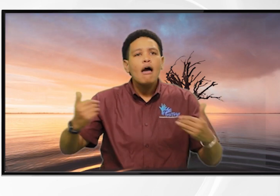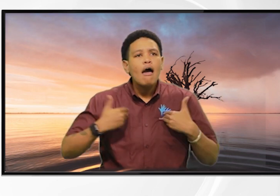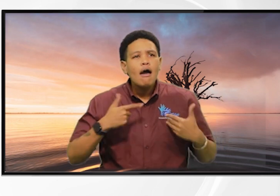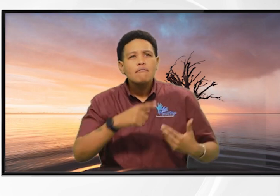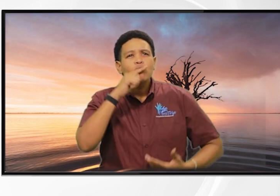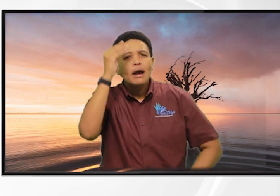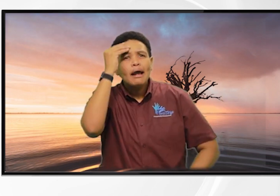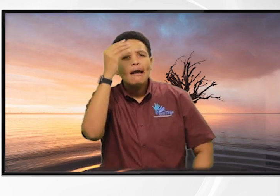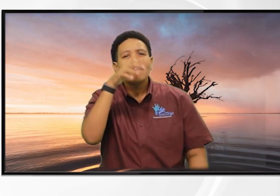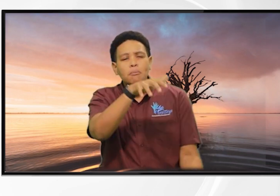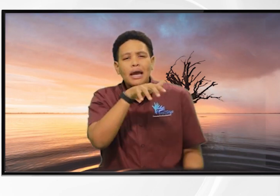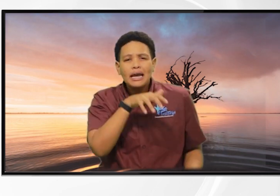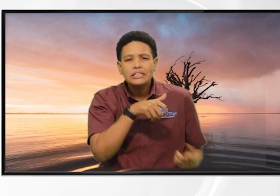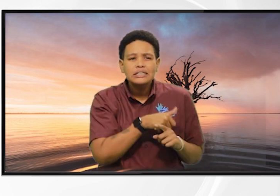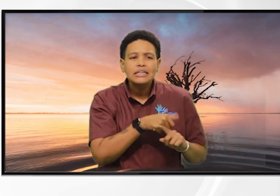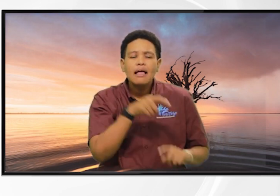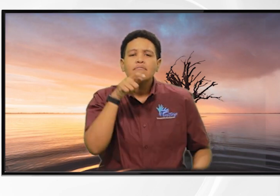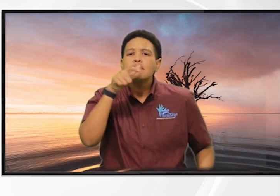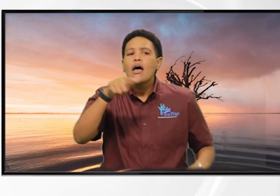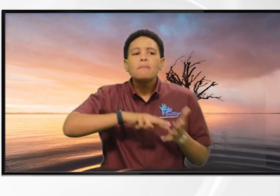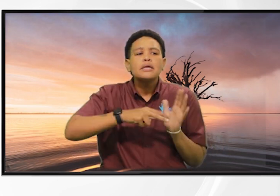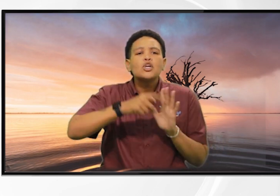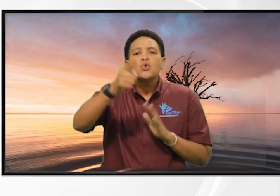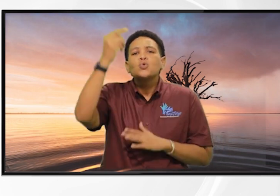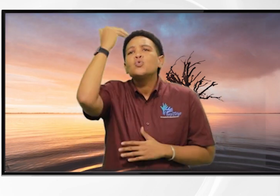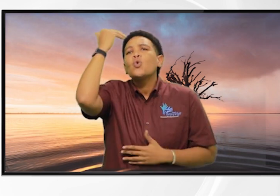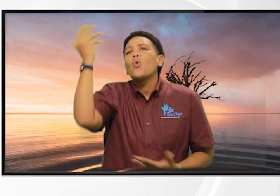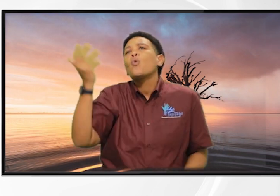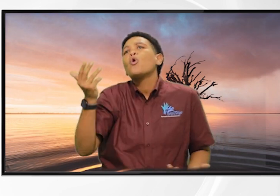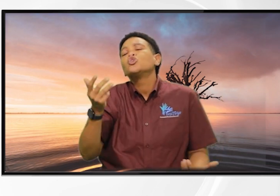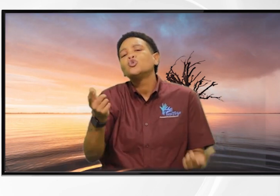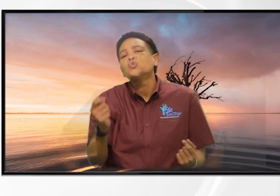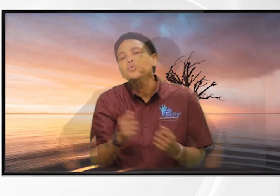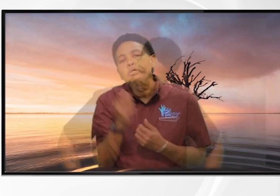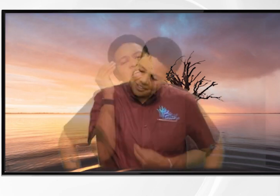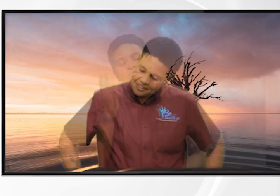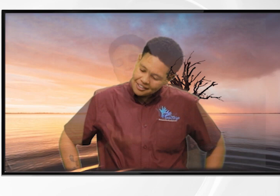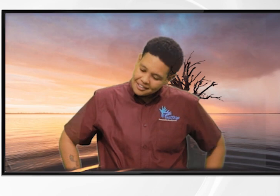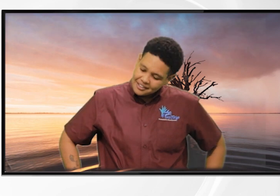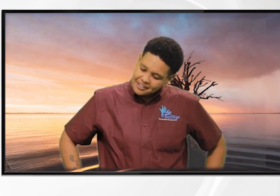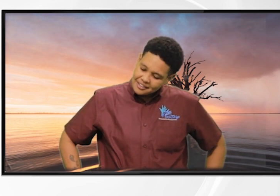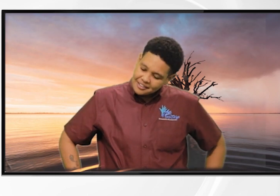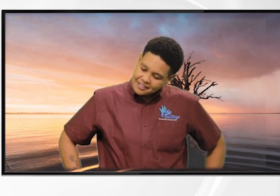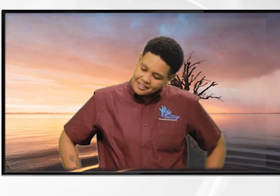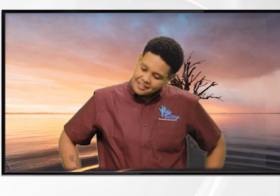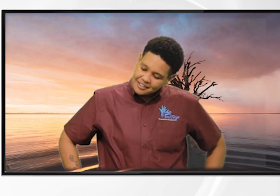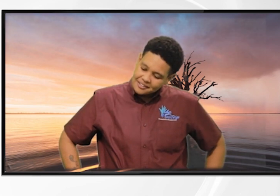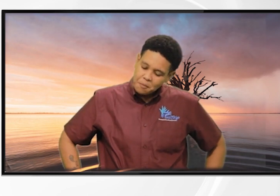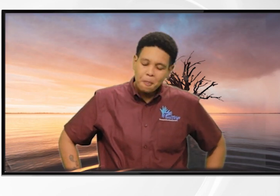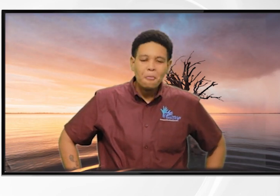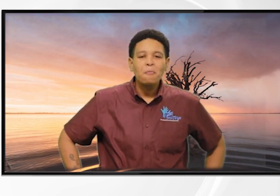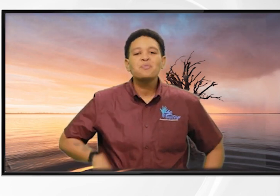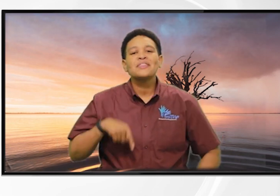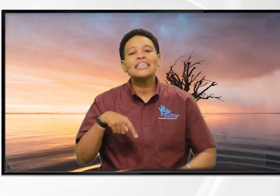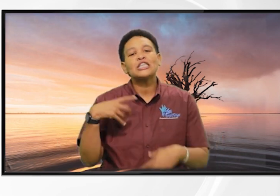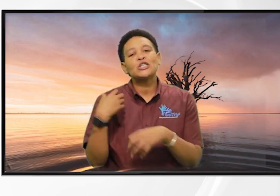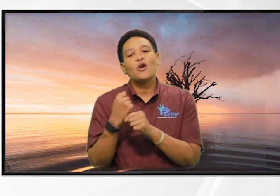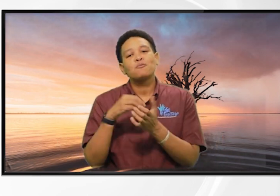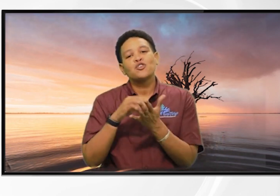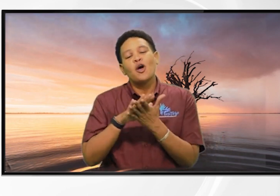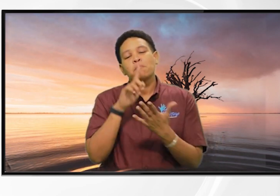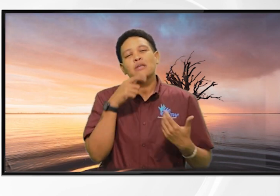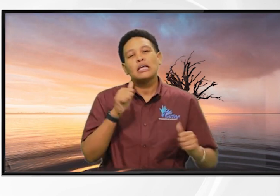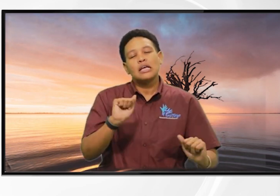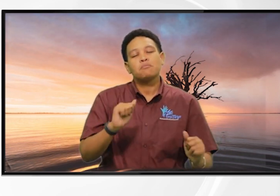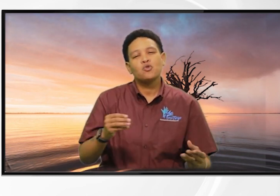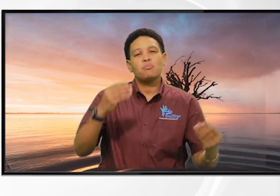the information does not mean you know what to do with it. This summary document attempts to provide in a